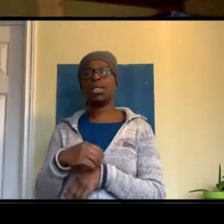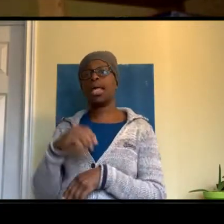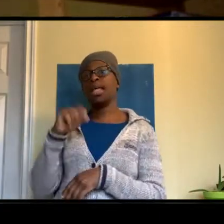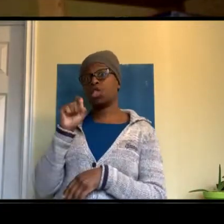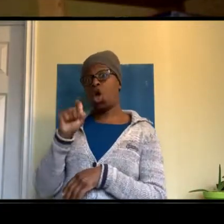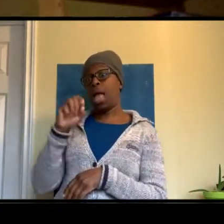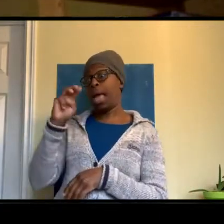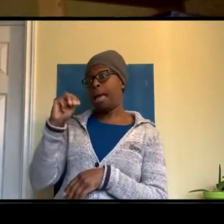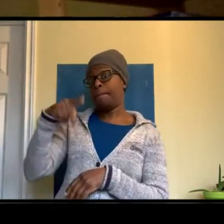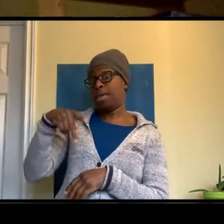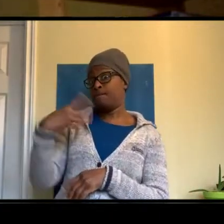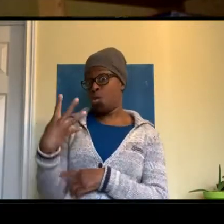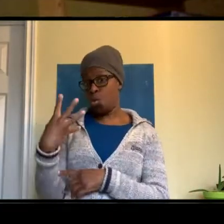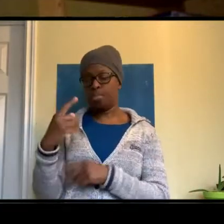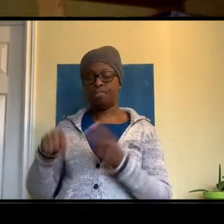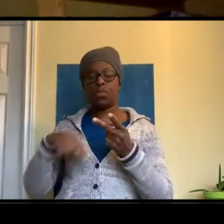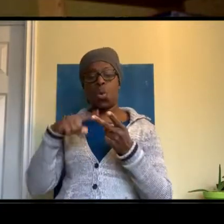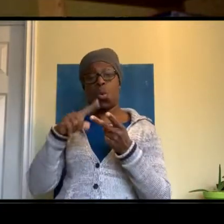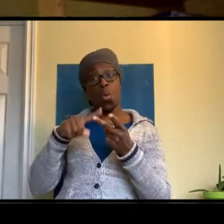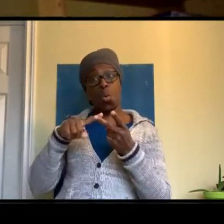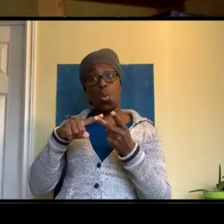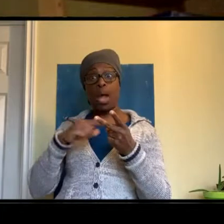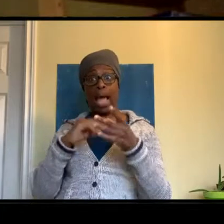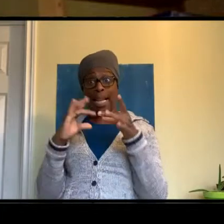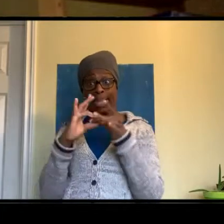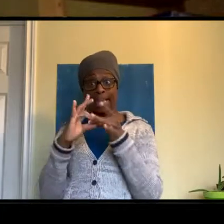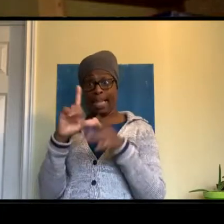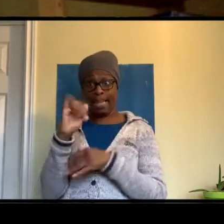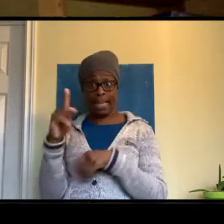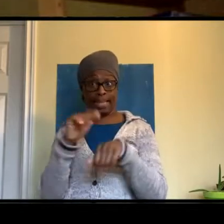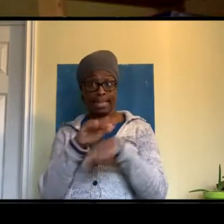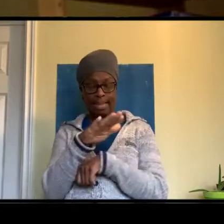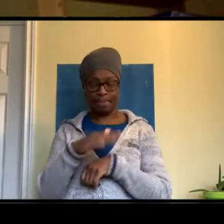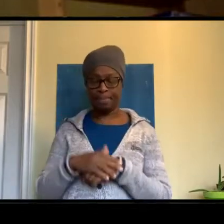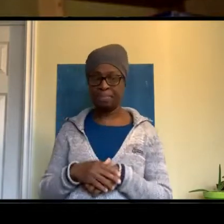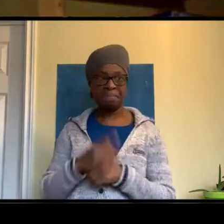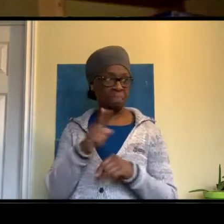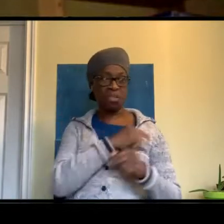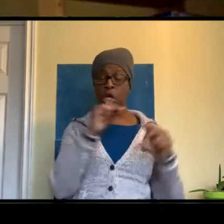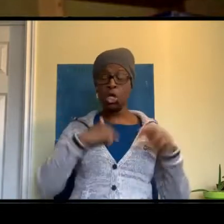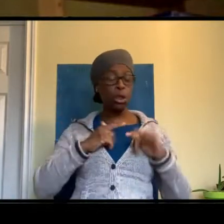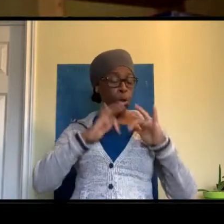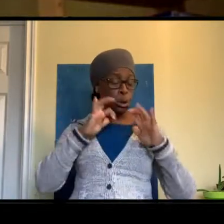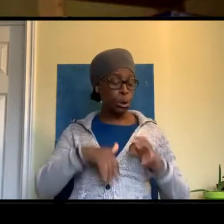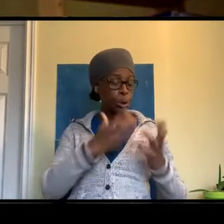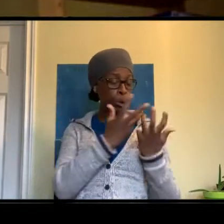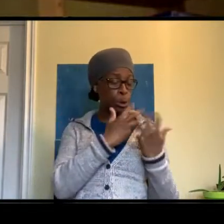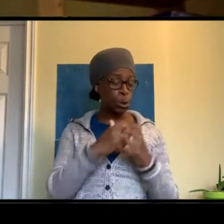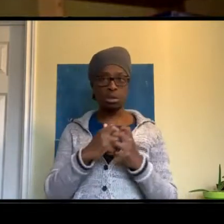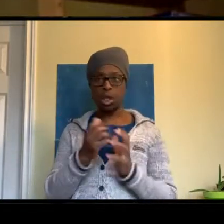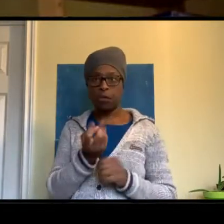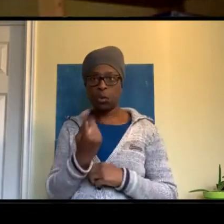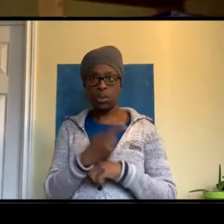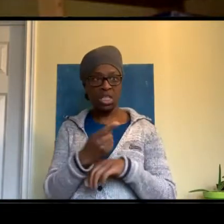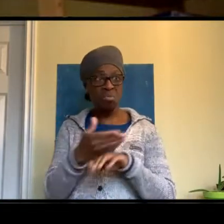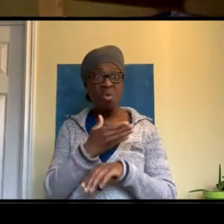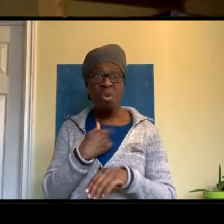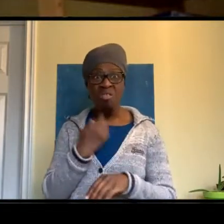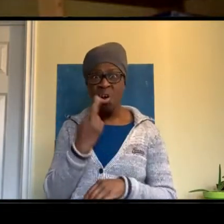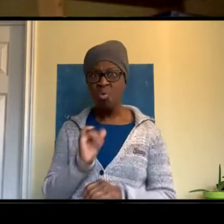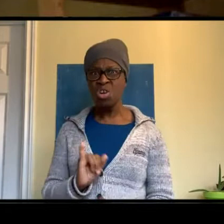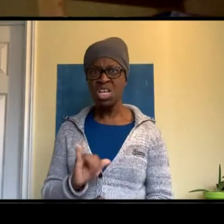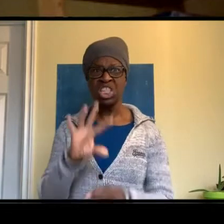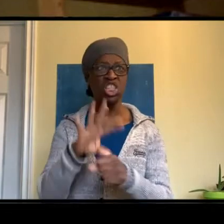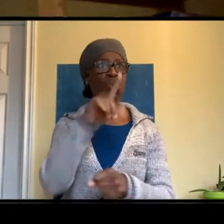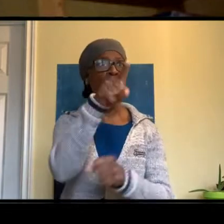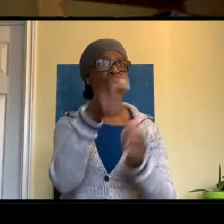link. And literally days before the application had to go in, they realized that they needed to have the video on a